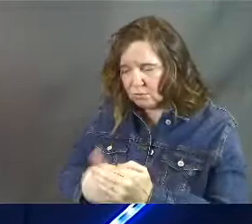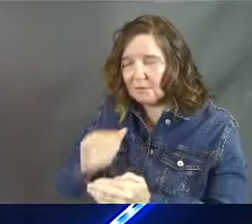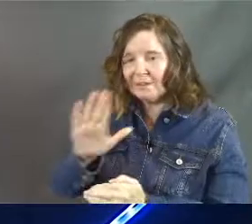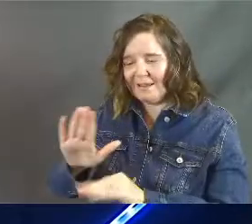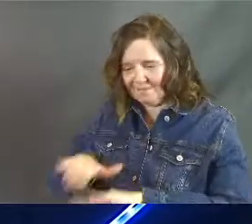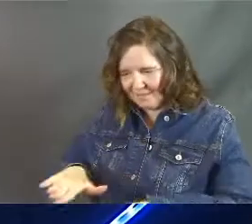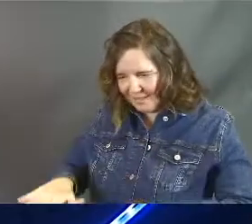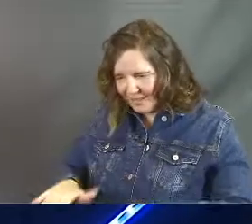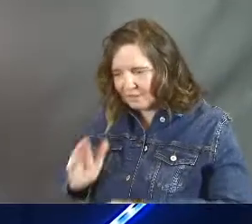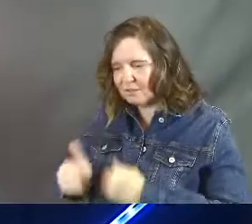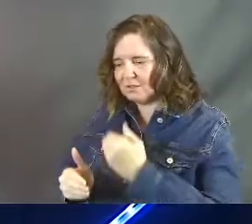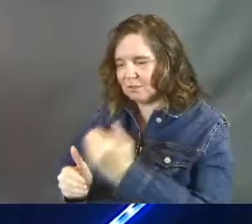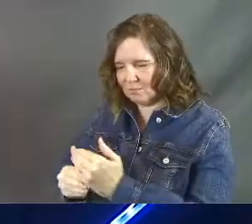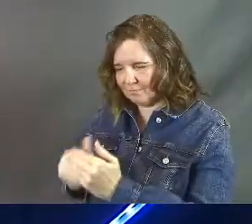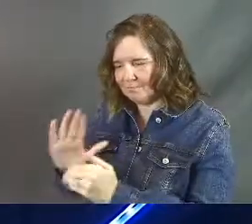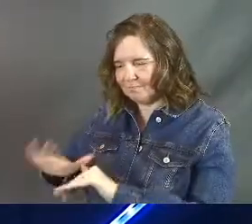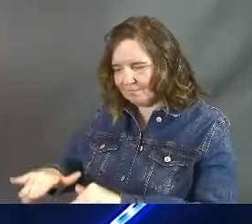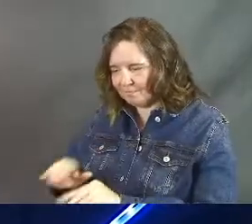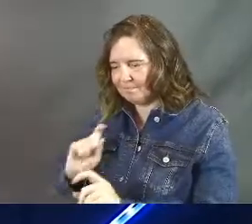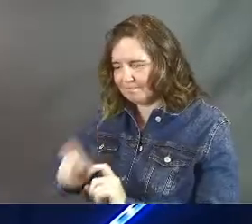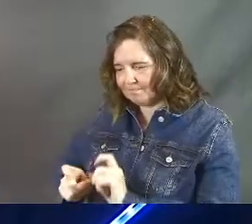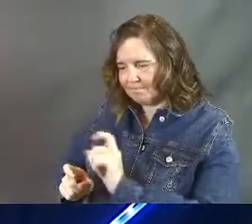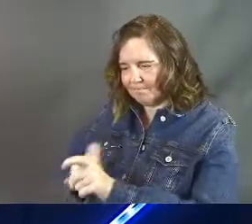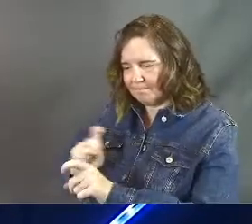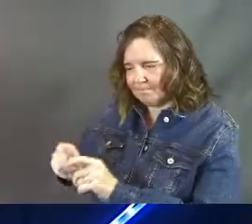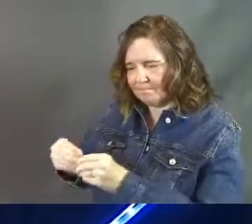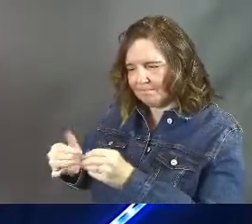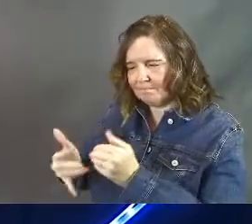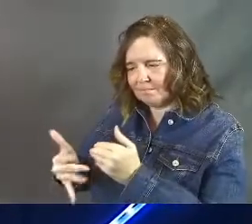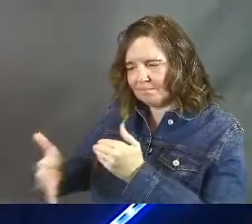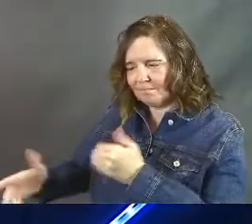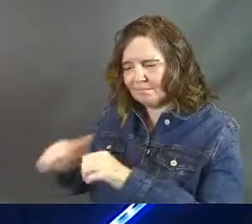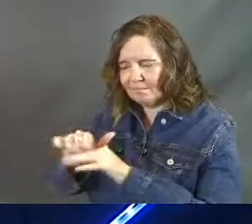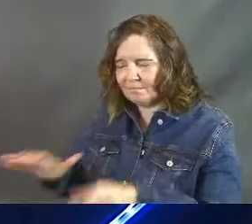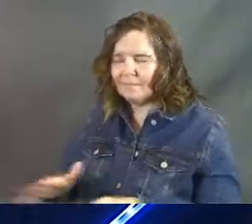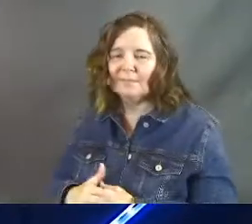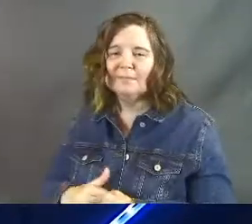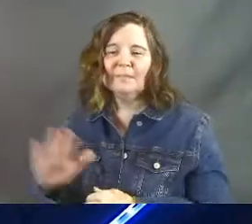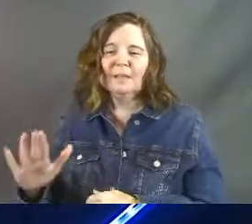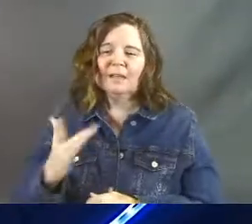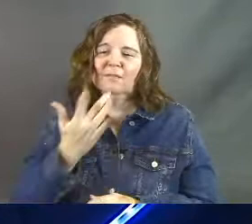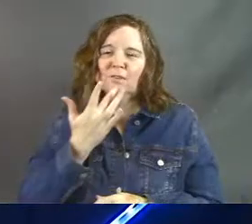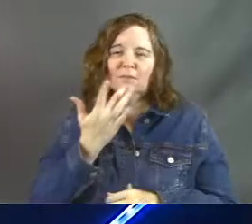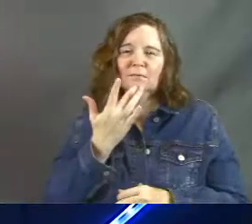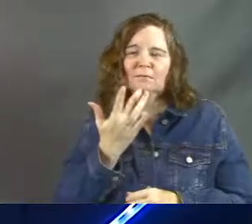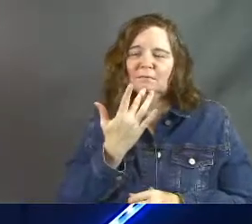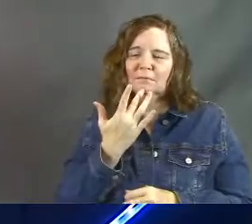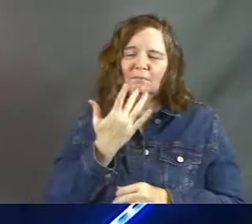Children, their children, their children, may it's